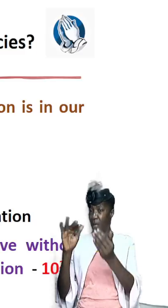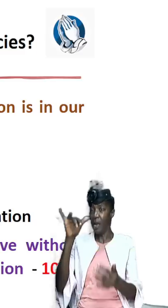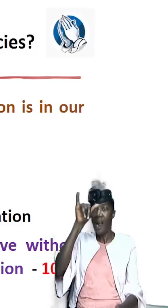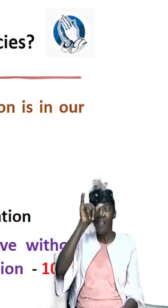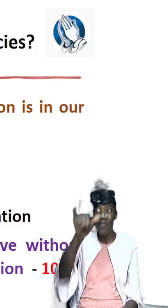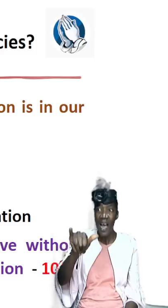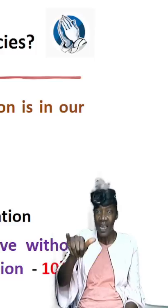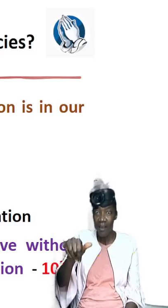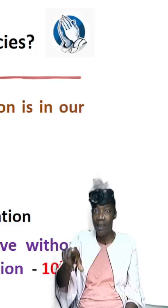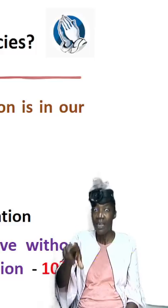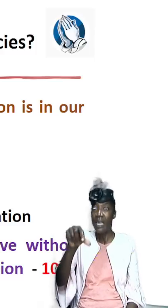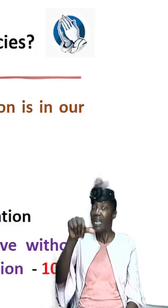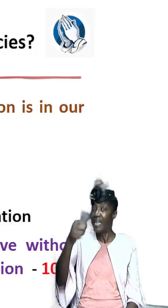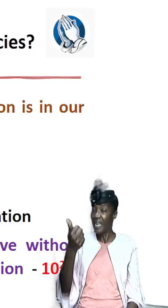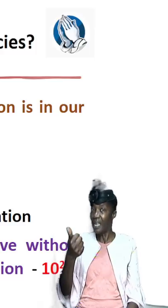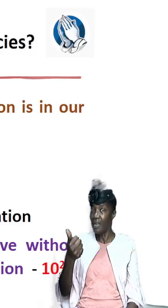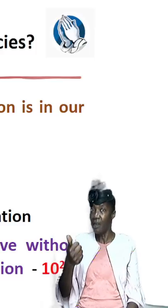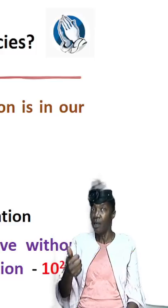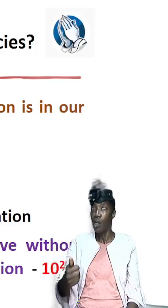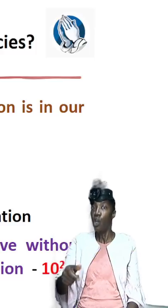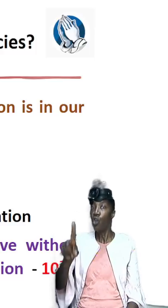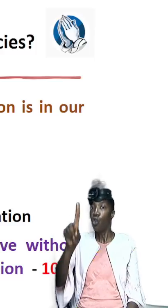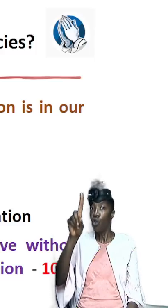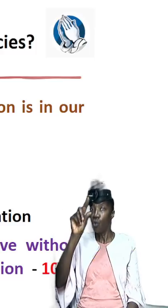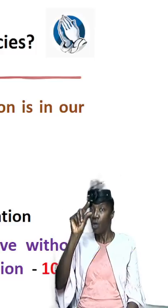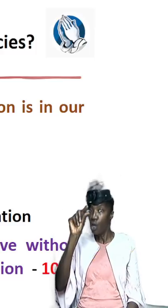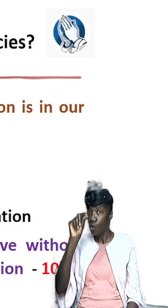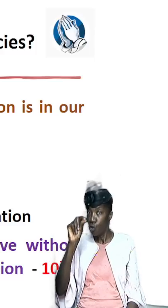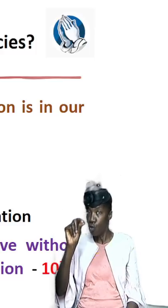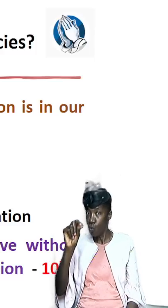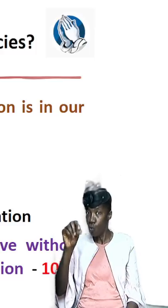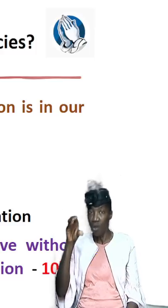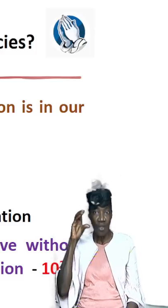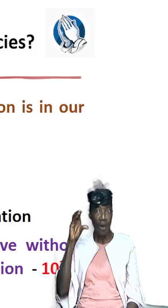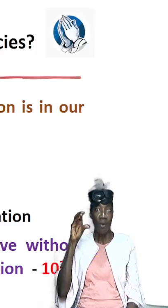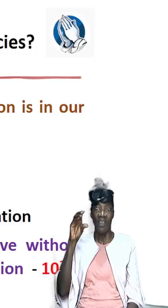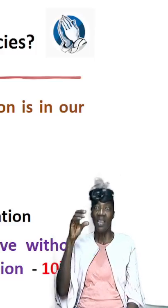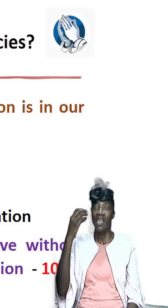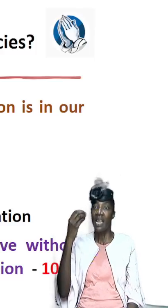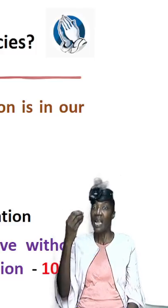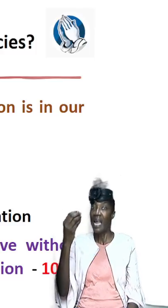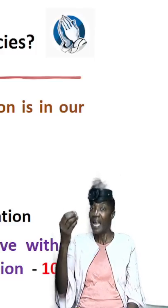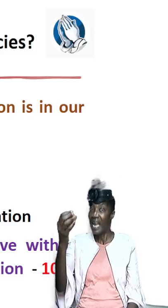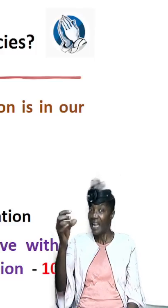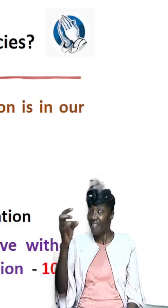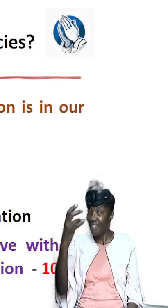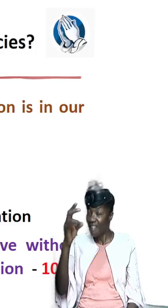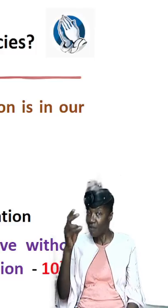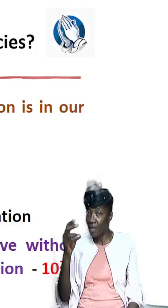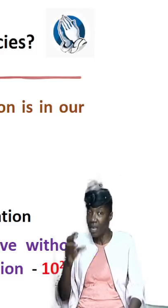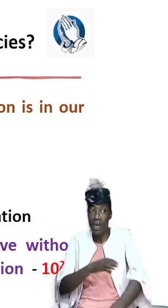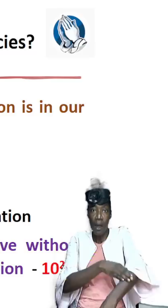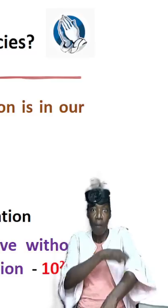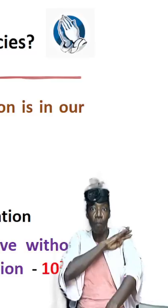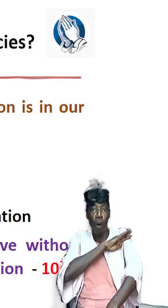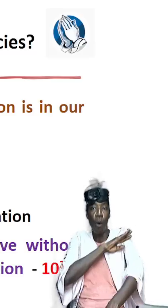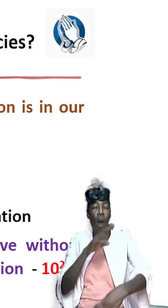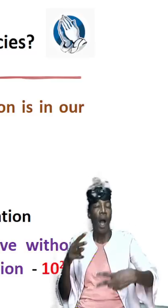2000 power. 2017 power. It is saying that we have a vast,